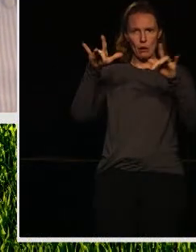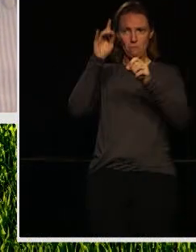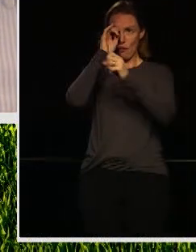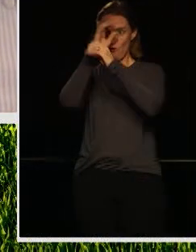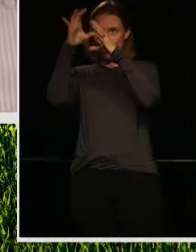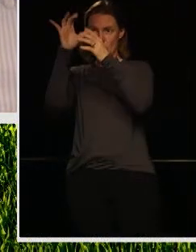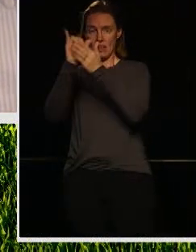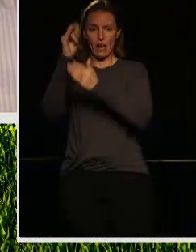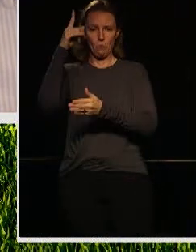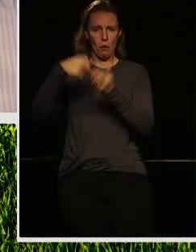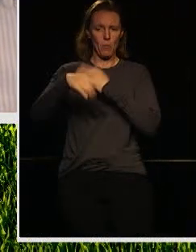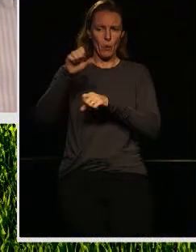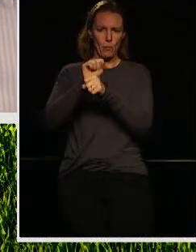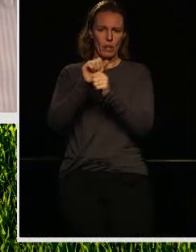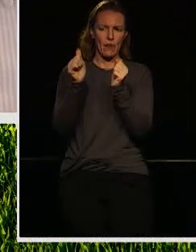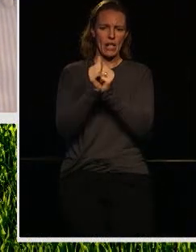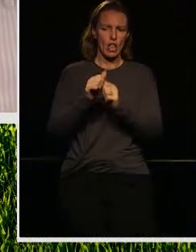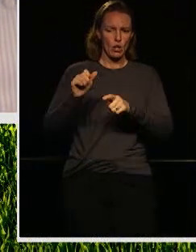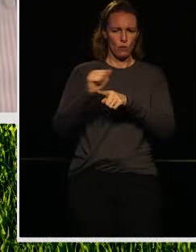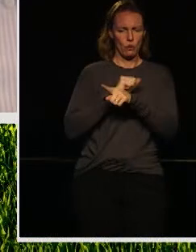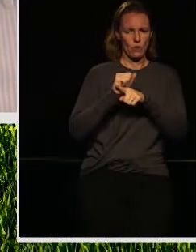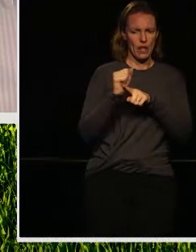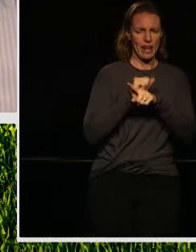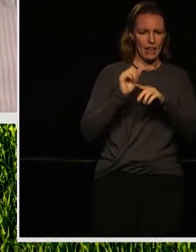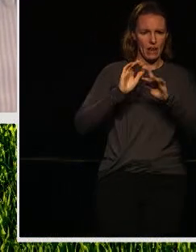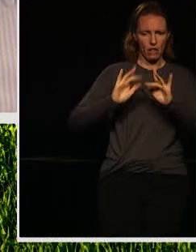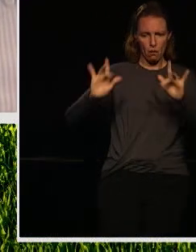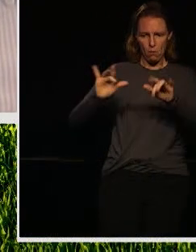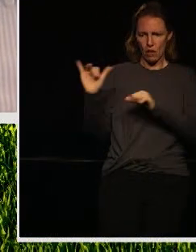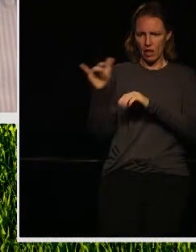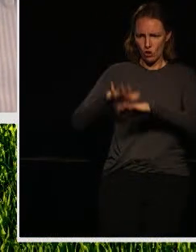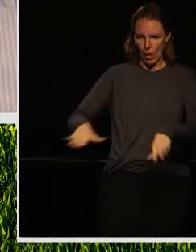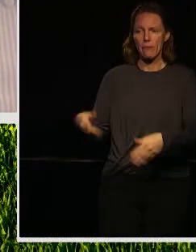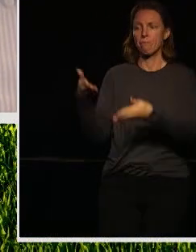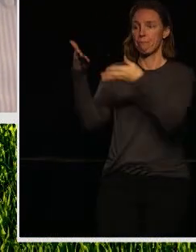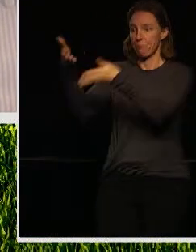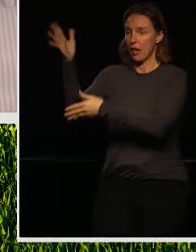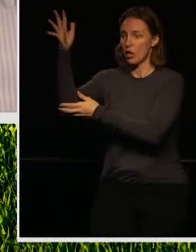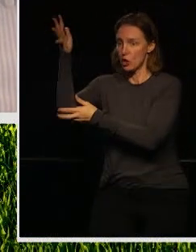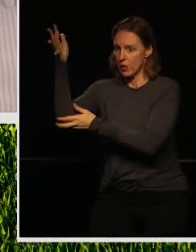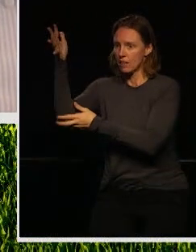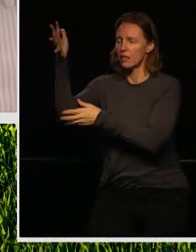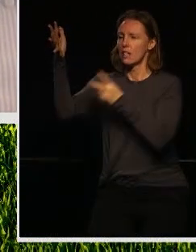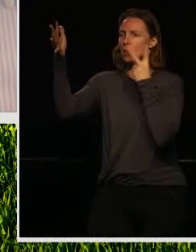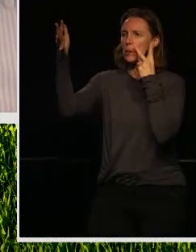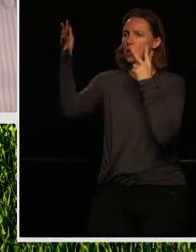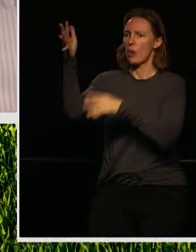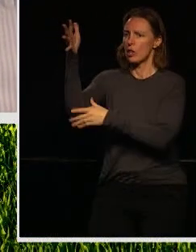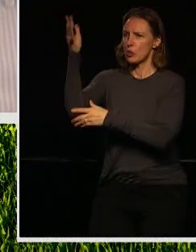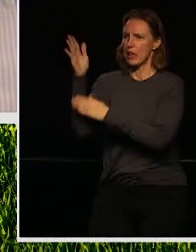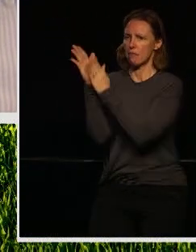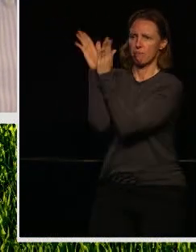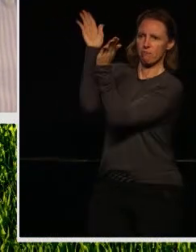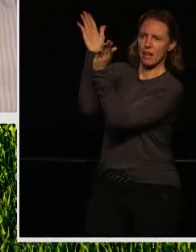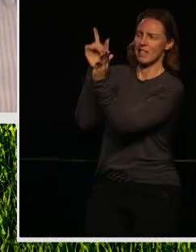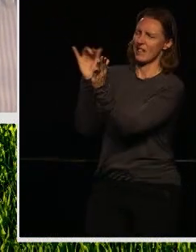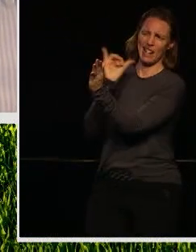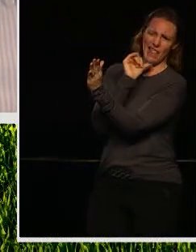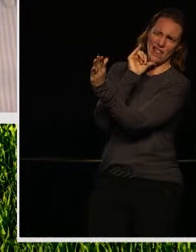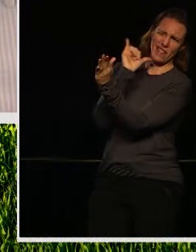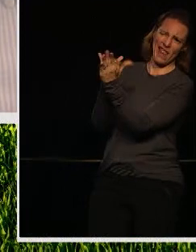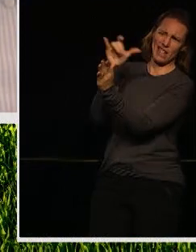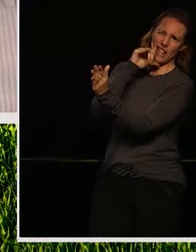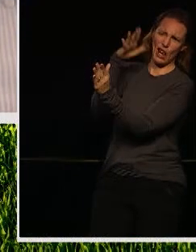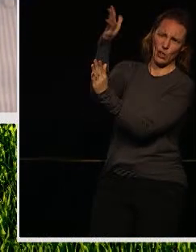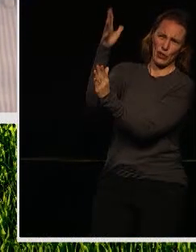what we're working in, you're essentially training the computer like a child, like this is a tree. And then you show it a tree that looks like a V, and it's like, that's not a tree. And so you have to show it a